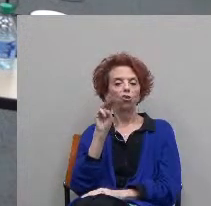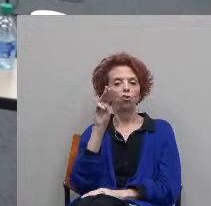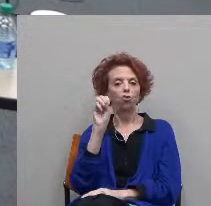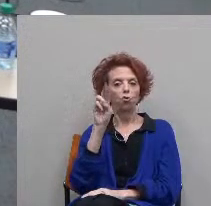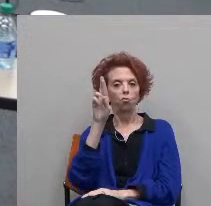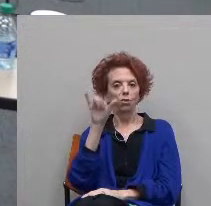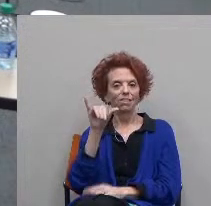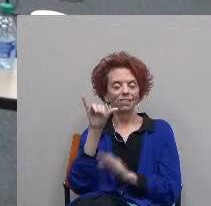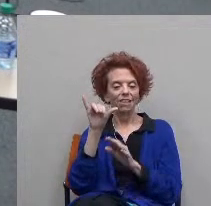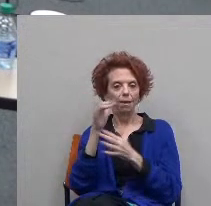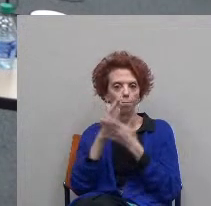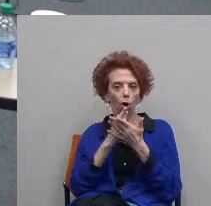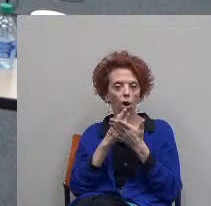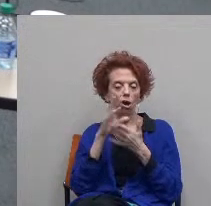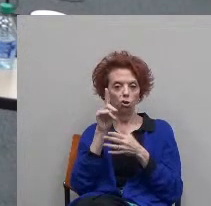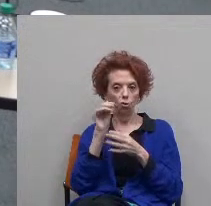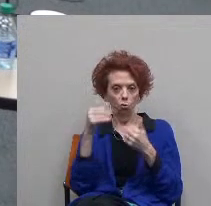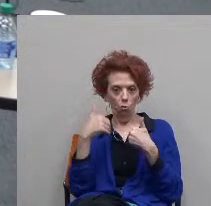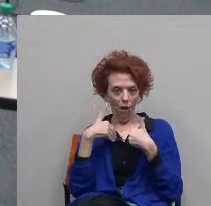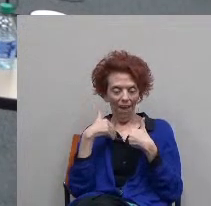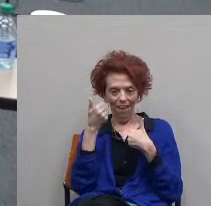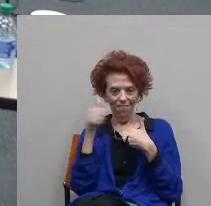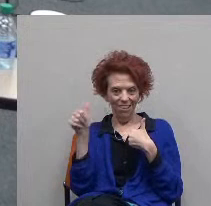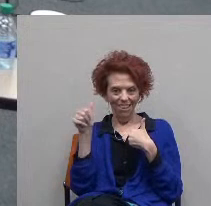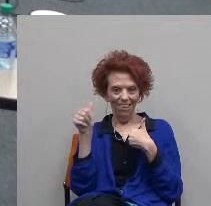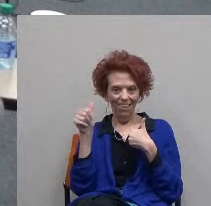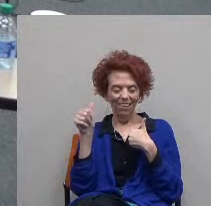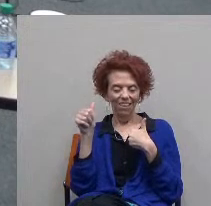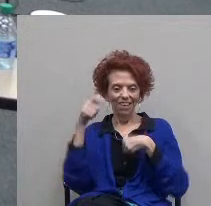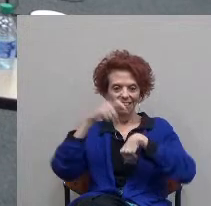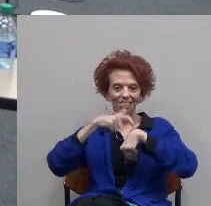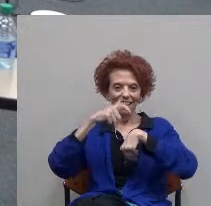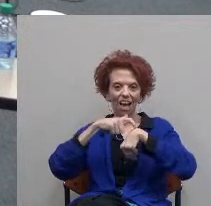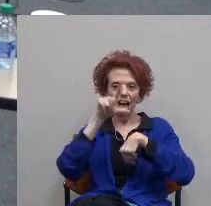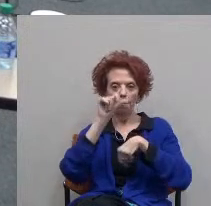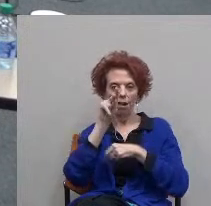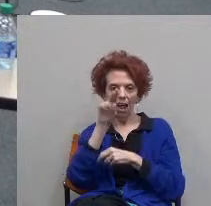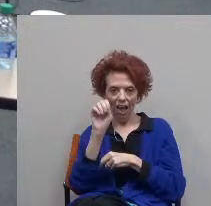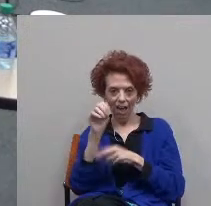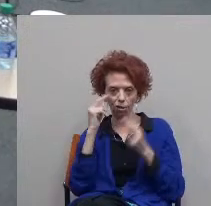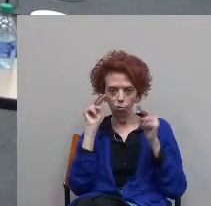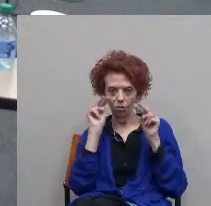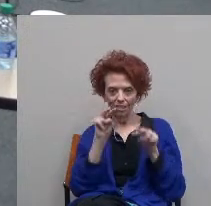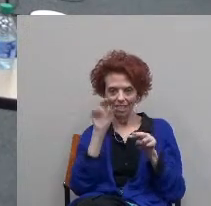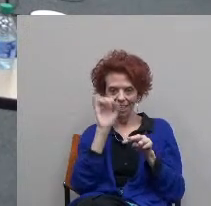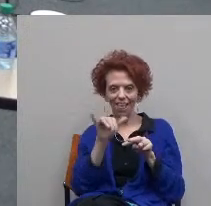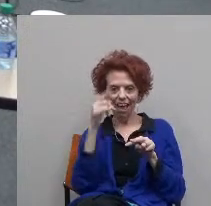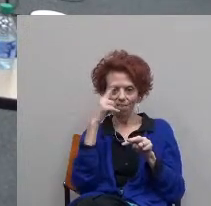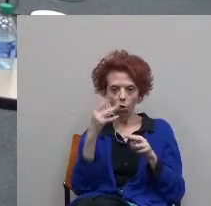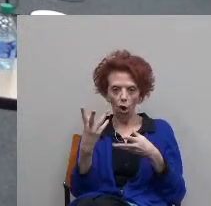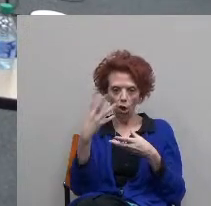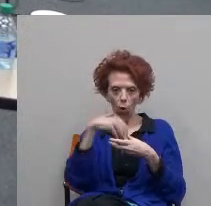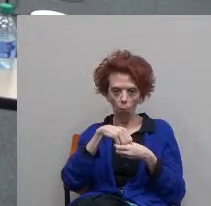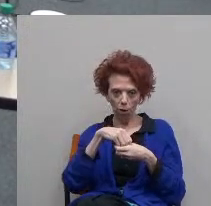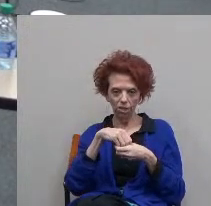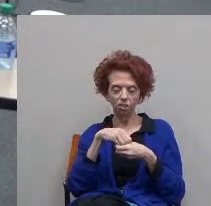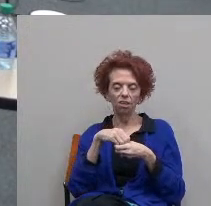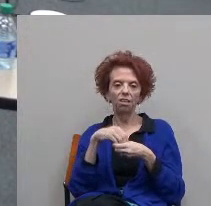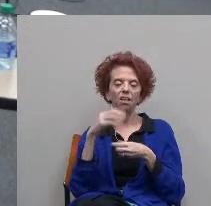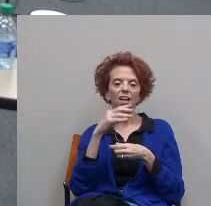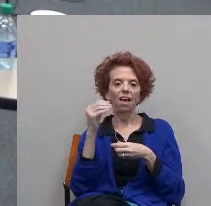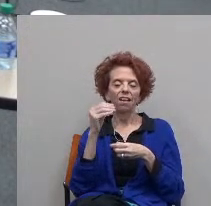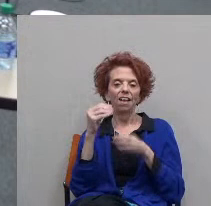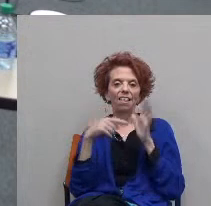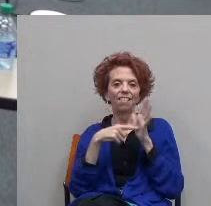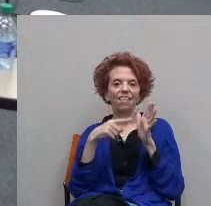goes through, do we have any timelines looking at that for incorporation?